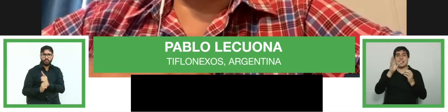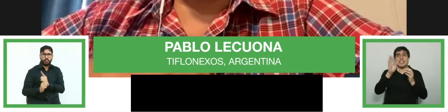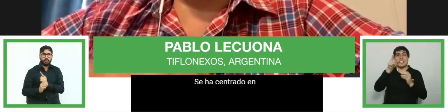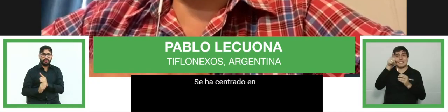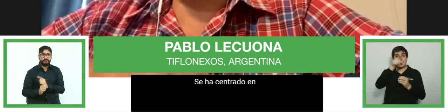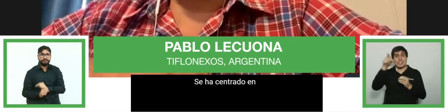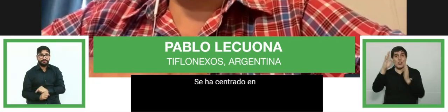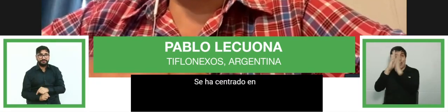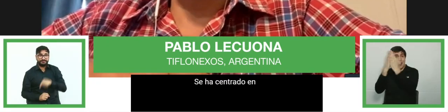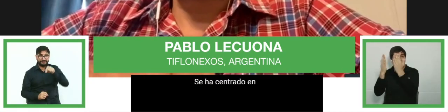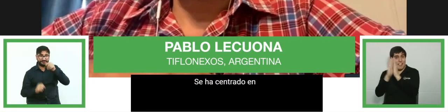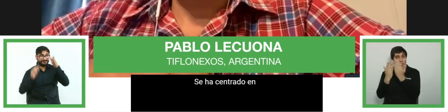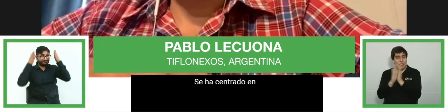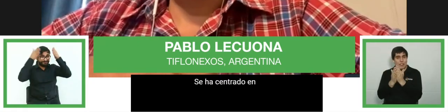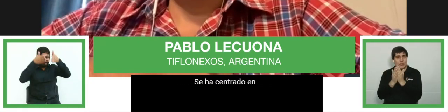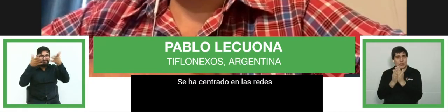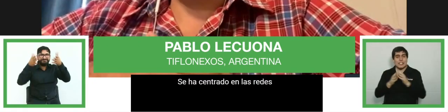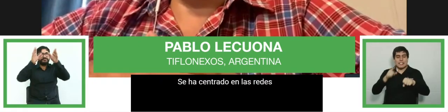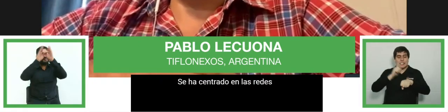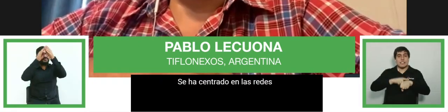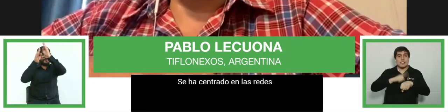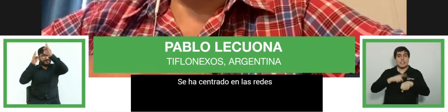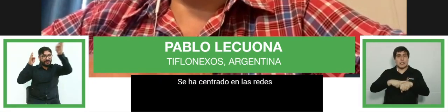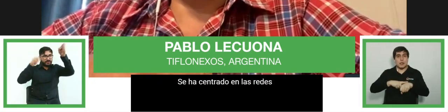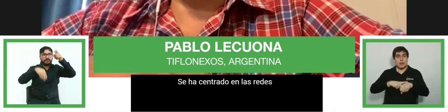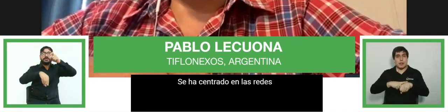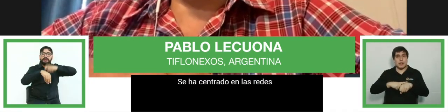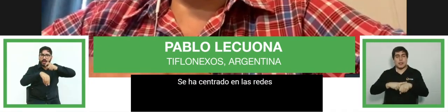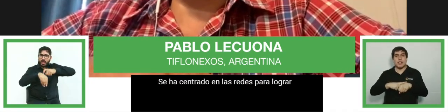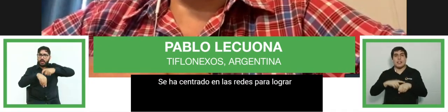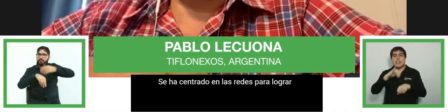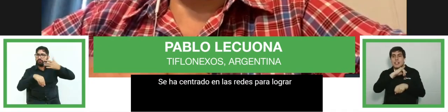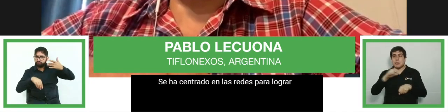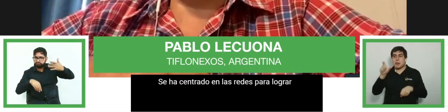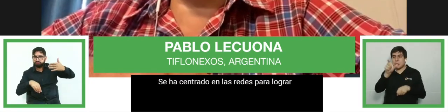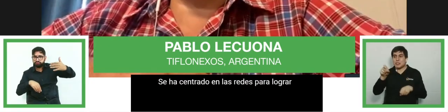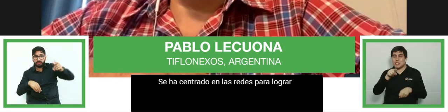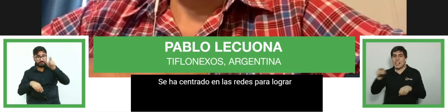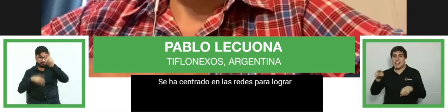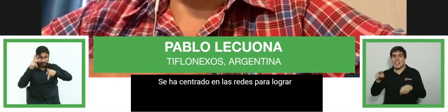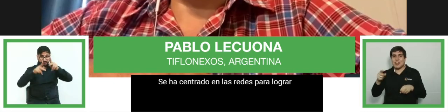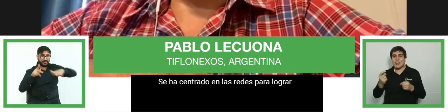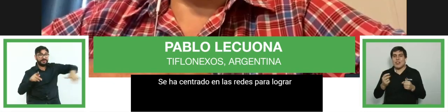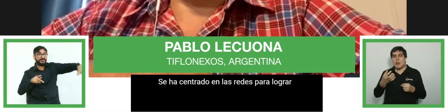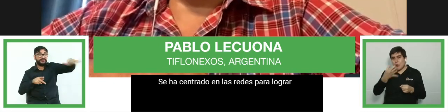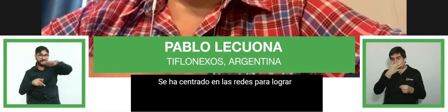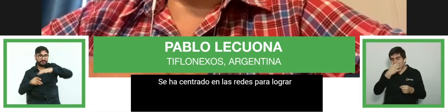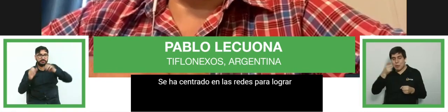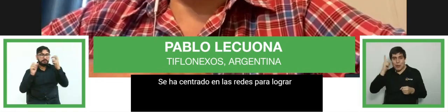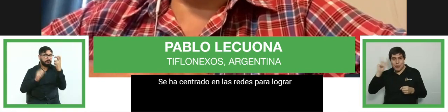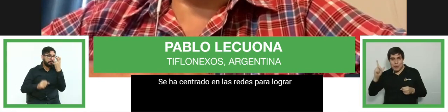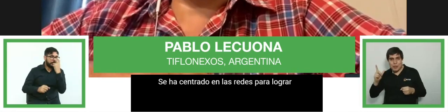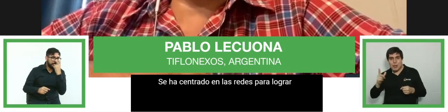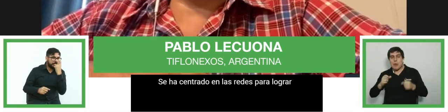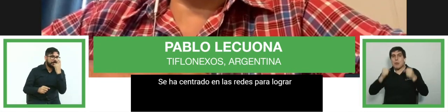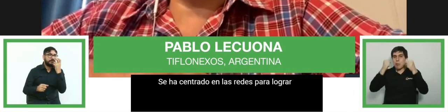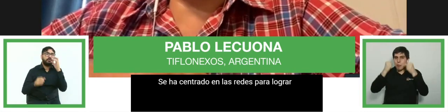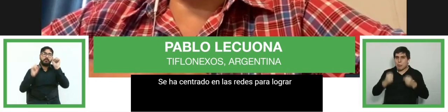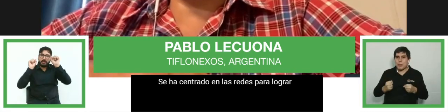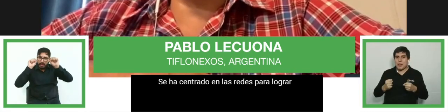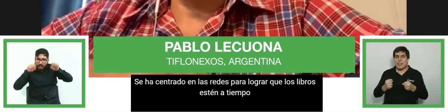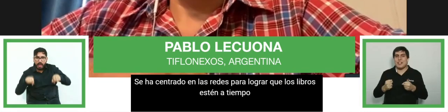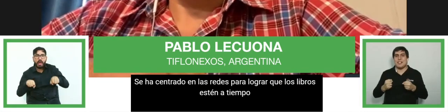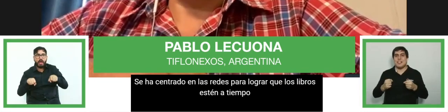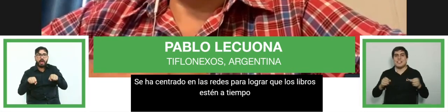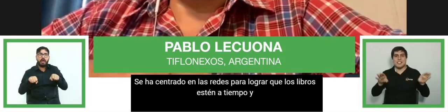and that children can study in equal conditions. That's why we have been coordinating with edit with publishers, because